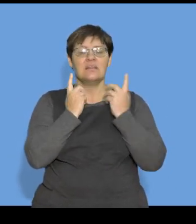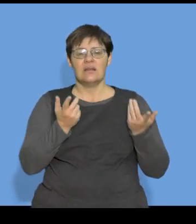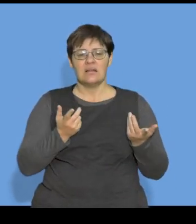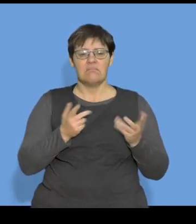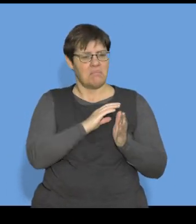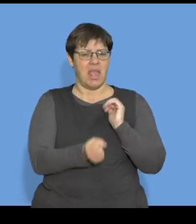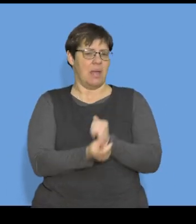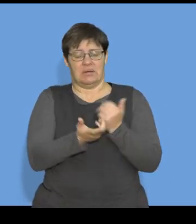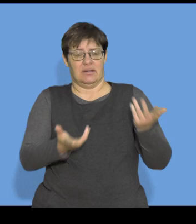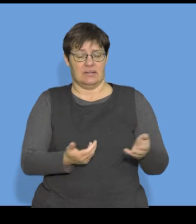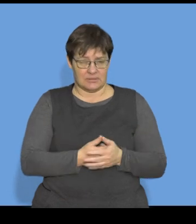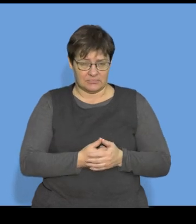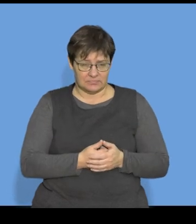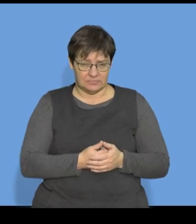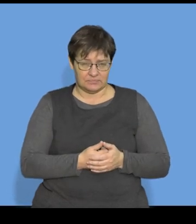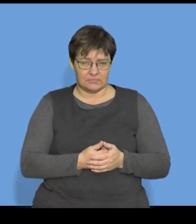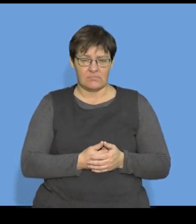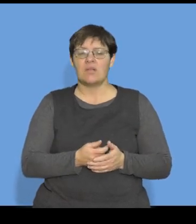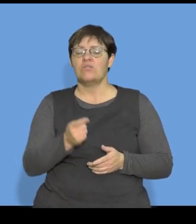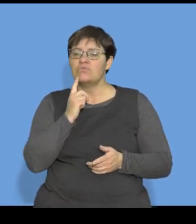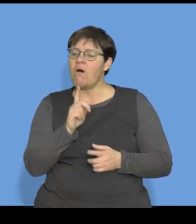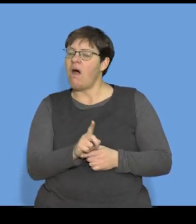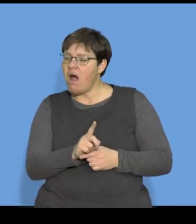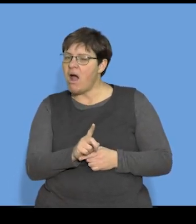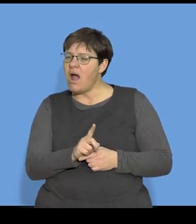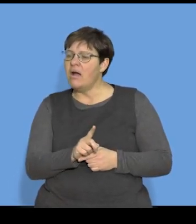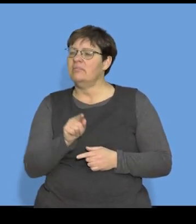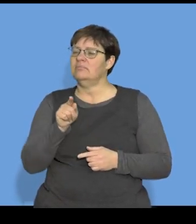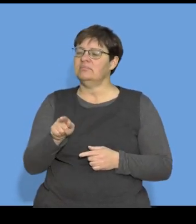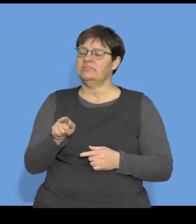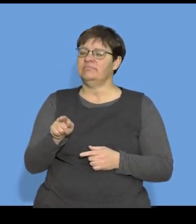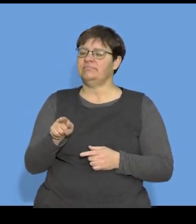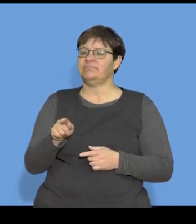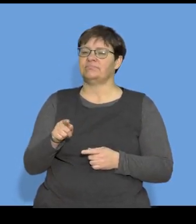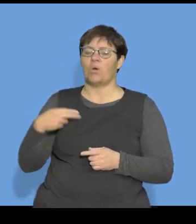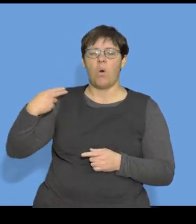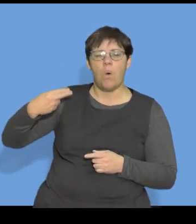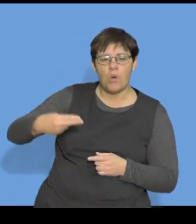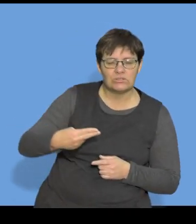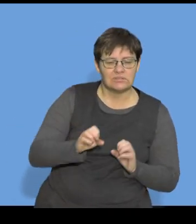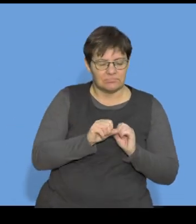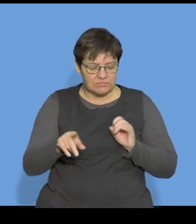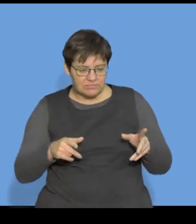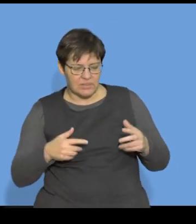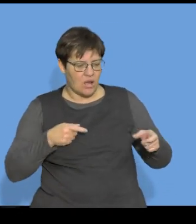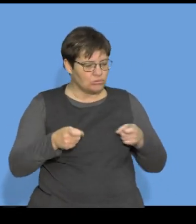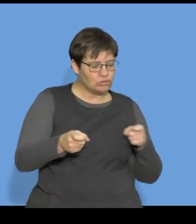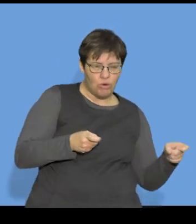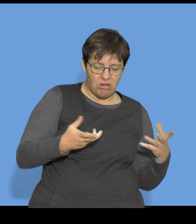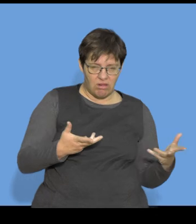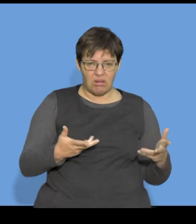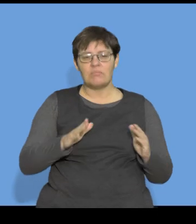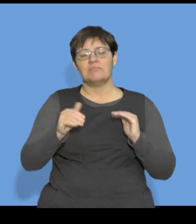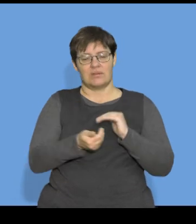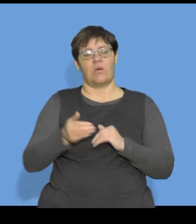just happen. So this secretion of the hormones by the glands falls under